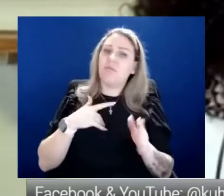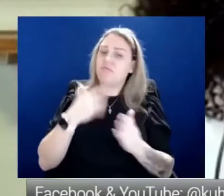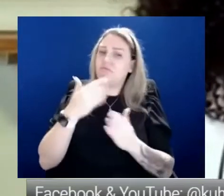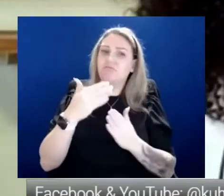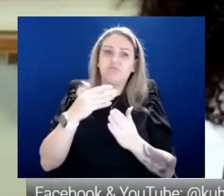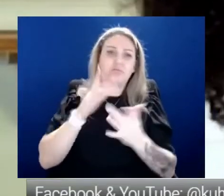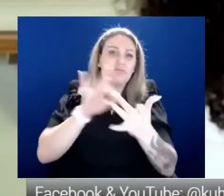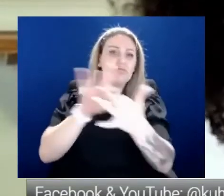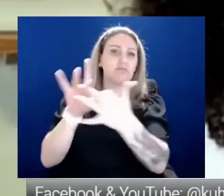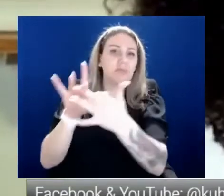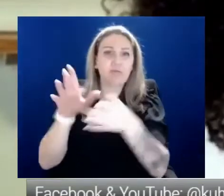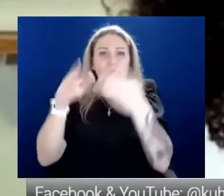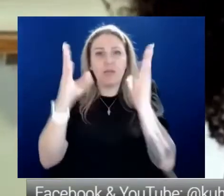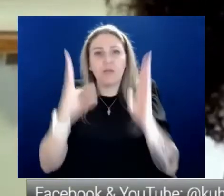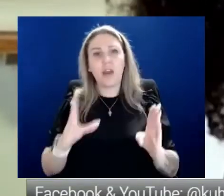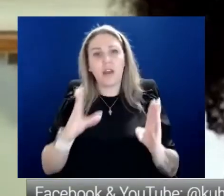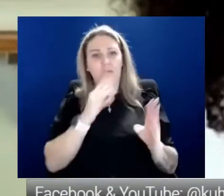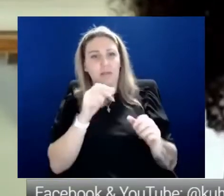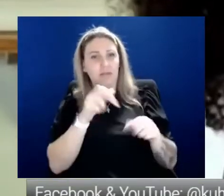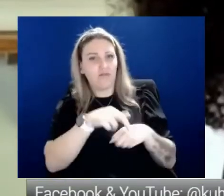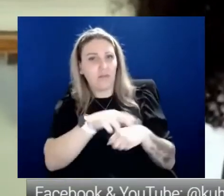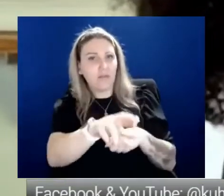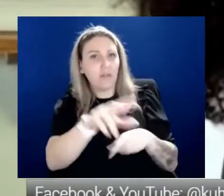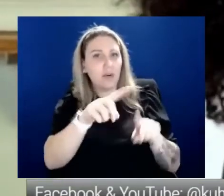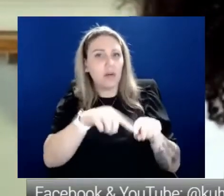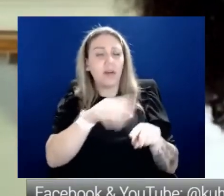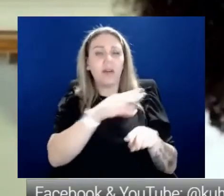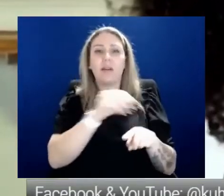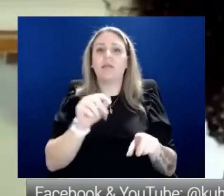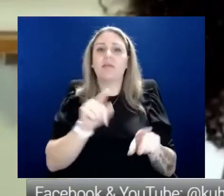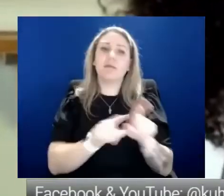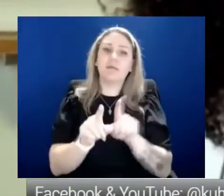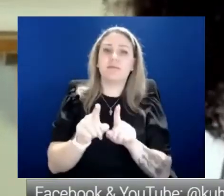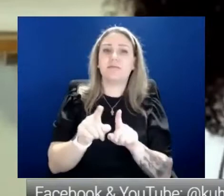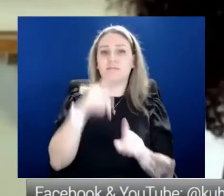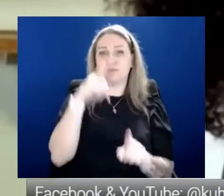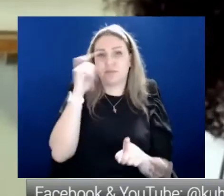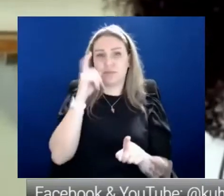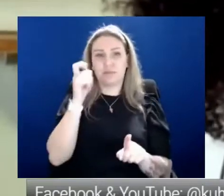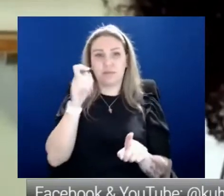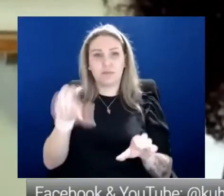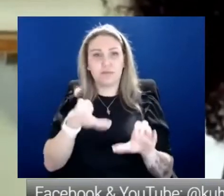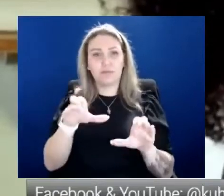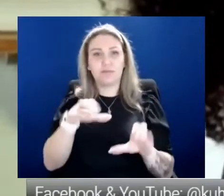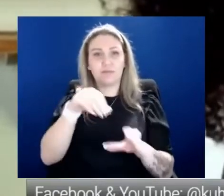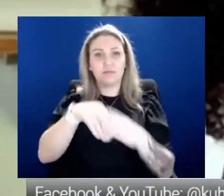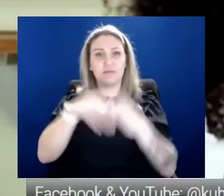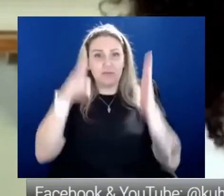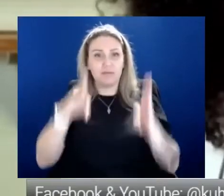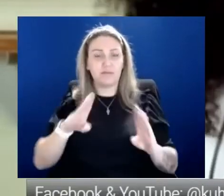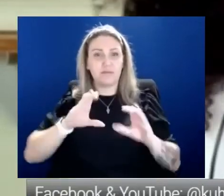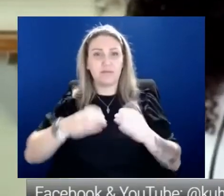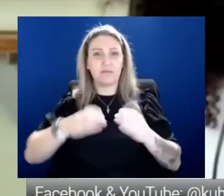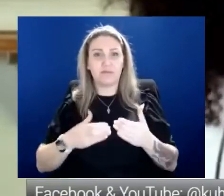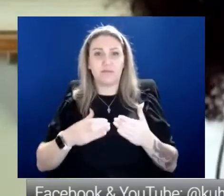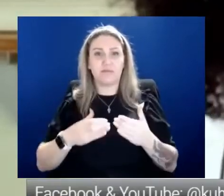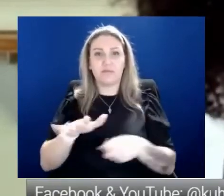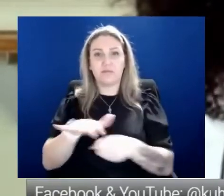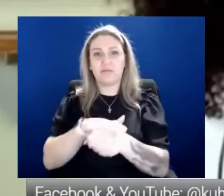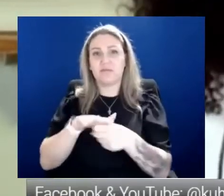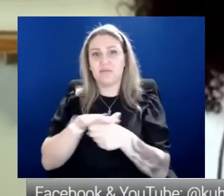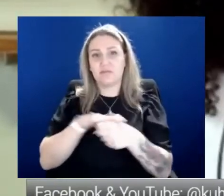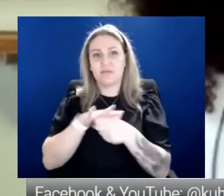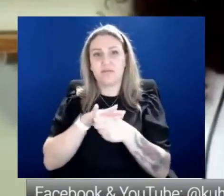have referral base. And then this summer I'll start doing in-person classes at a local yoga studio